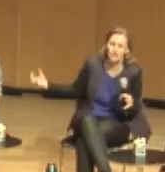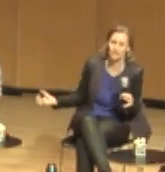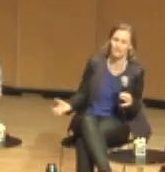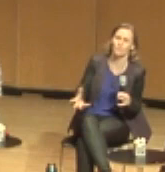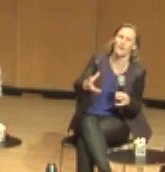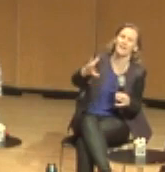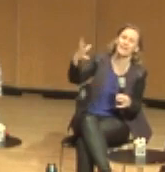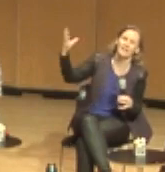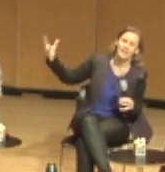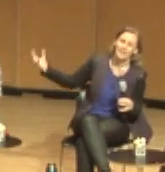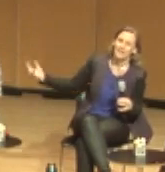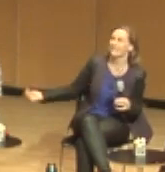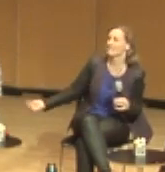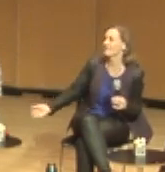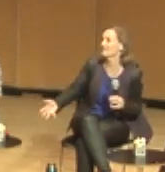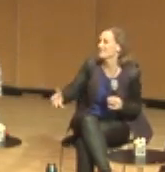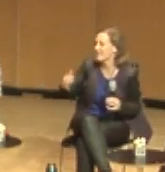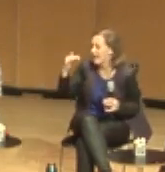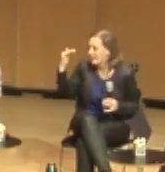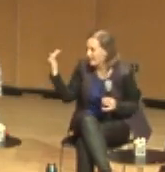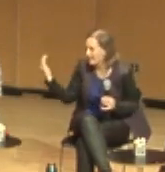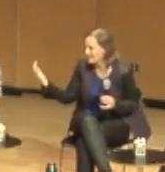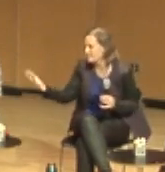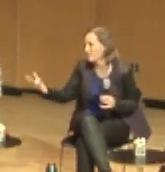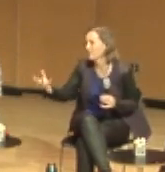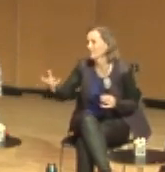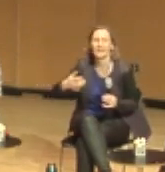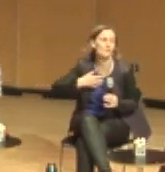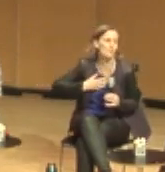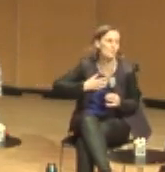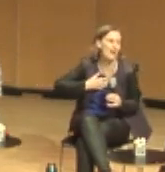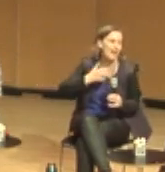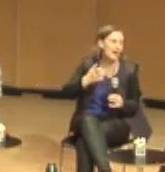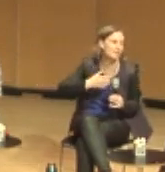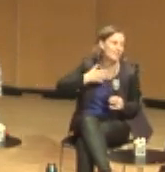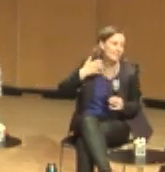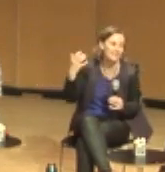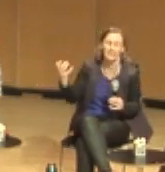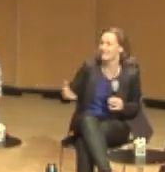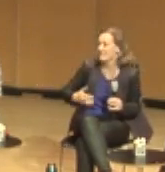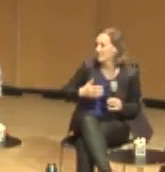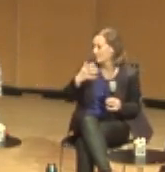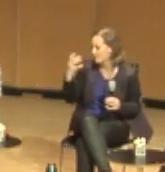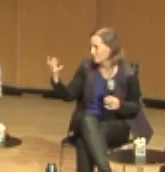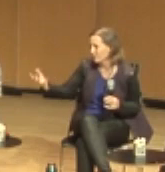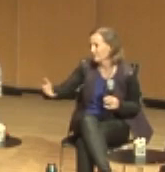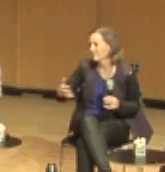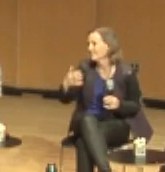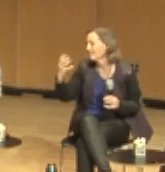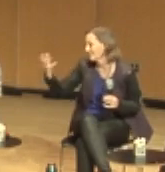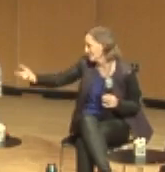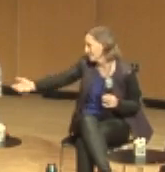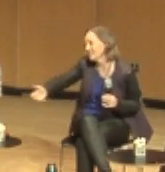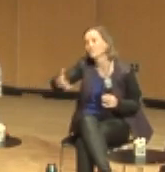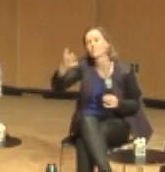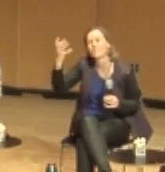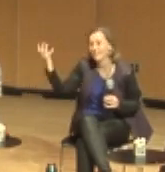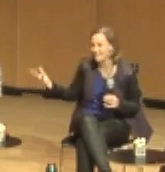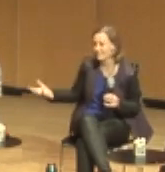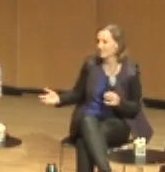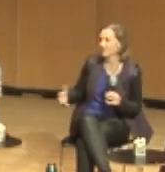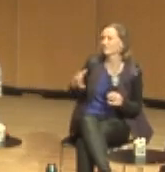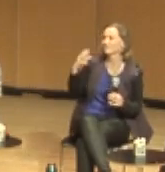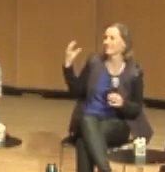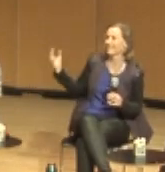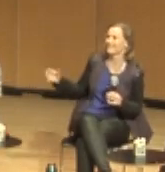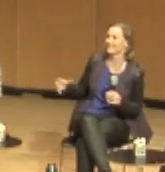potential of what is being said and spoken and and how it resonates in with each of